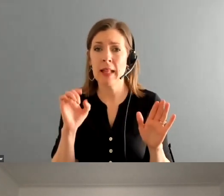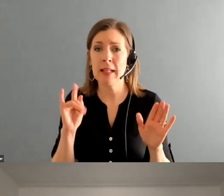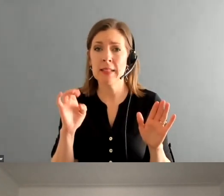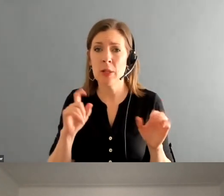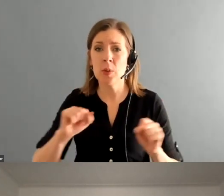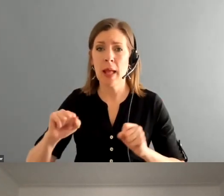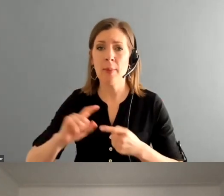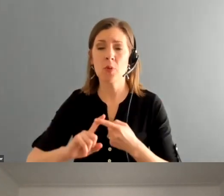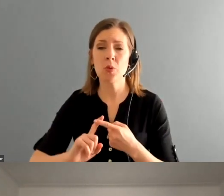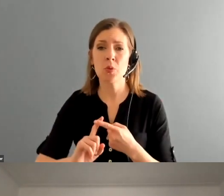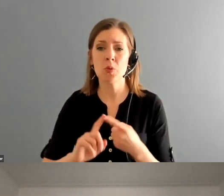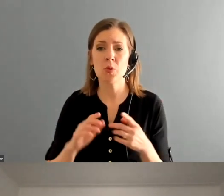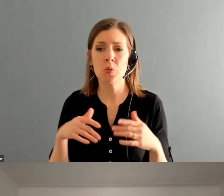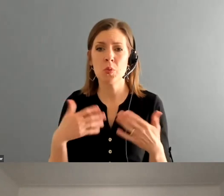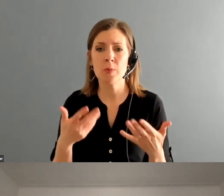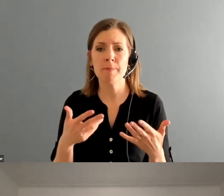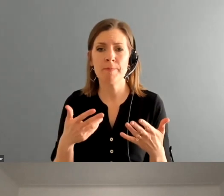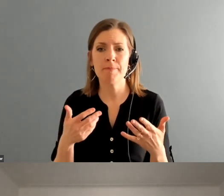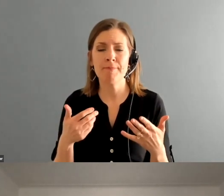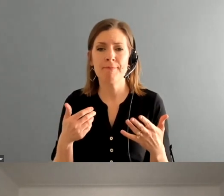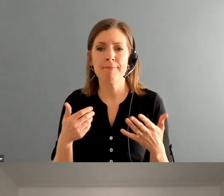able to or